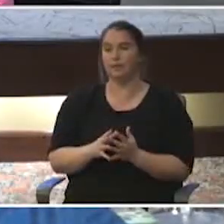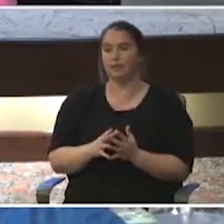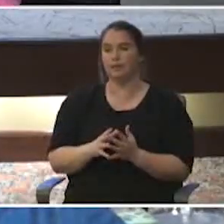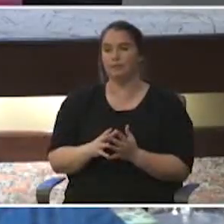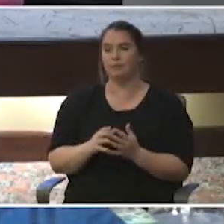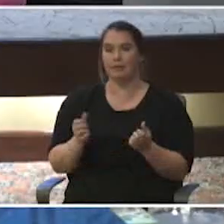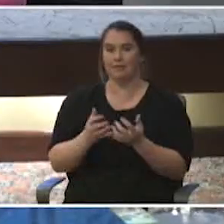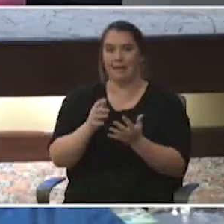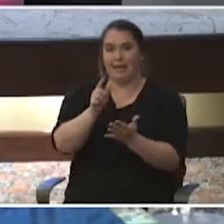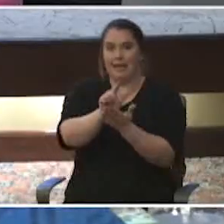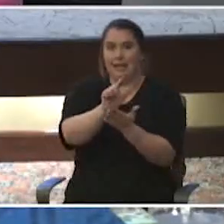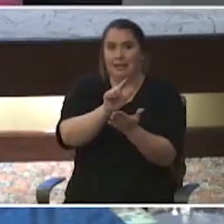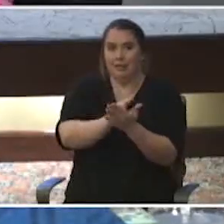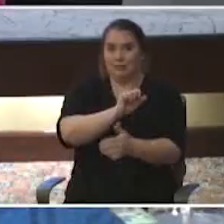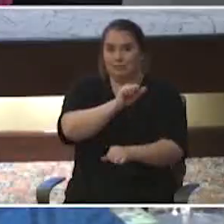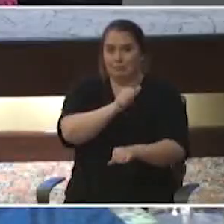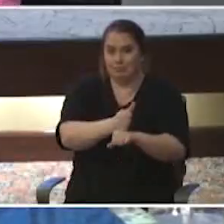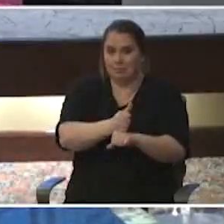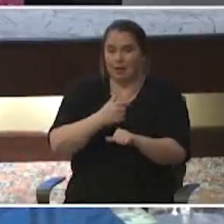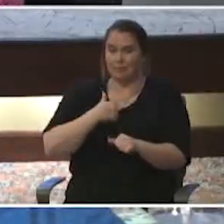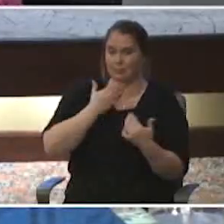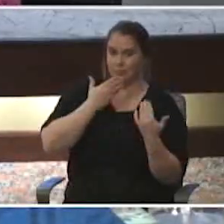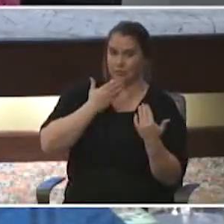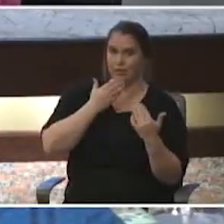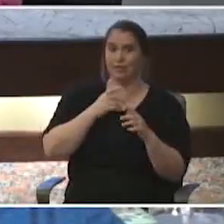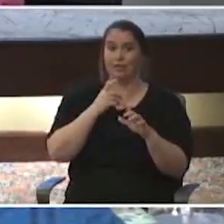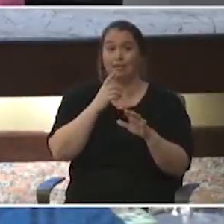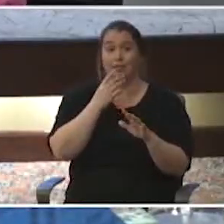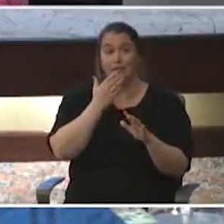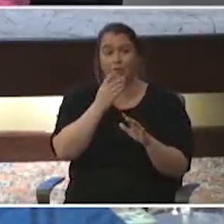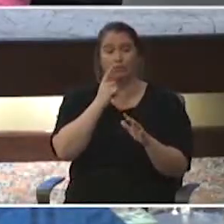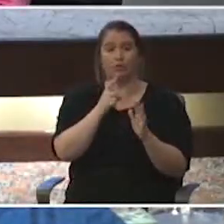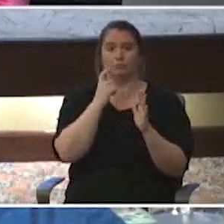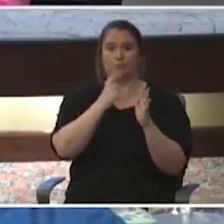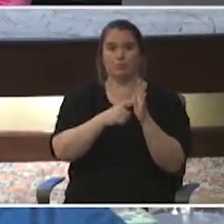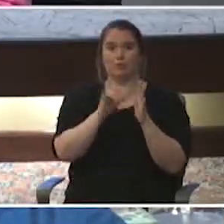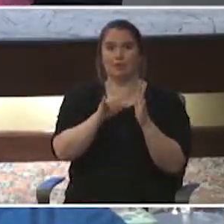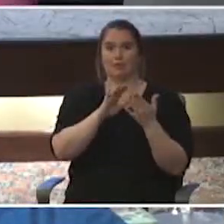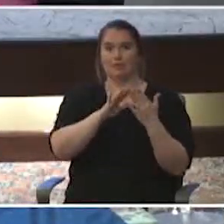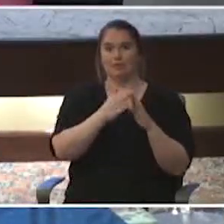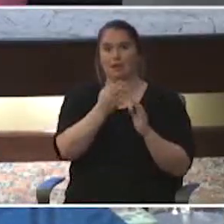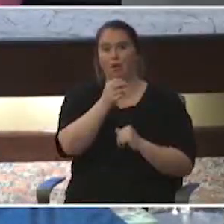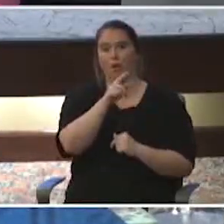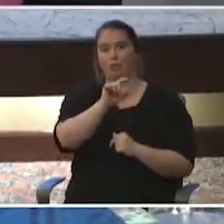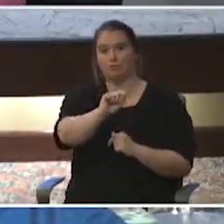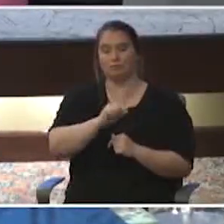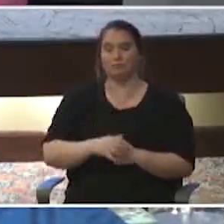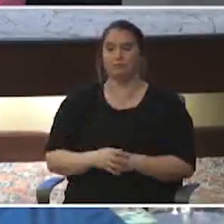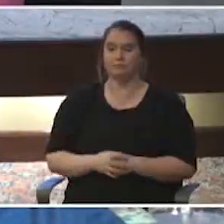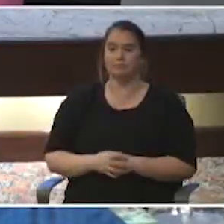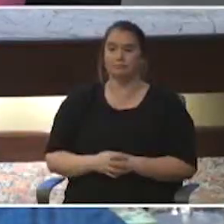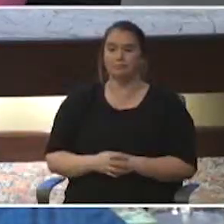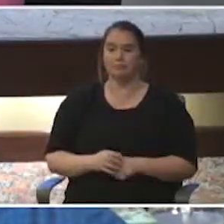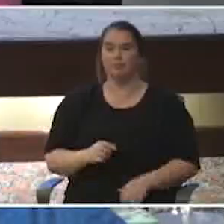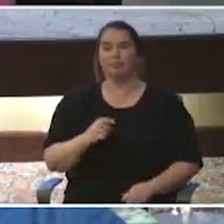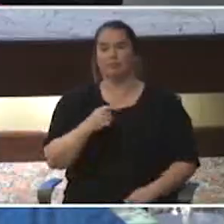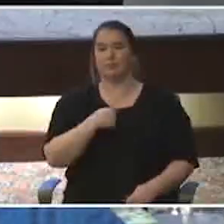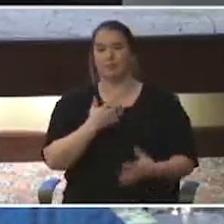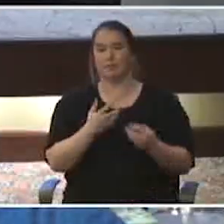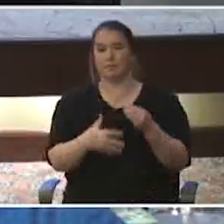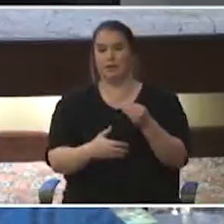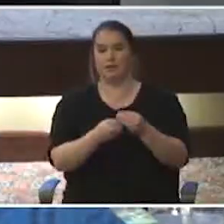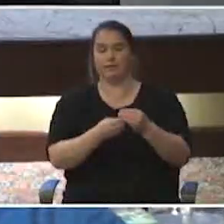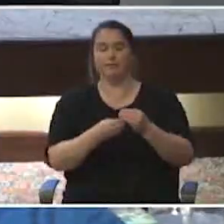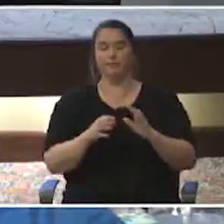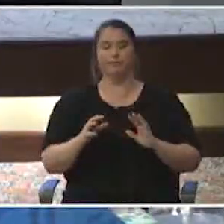legal and stuff. So we appreciate that, and thank you for highlighting that, Assistant City Manager Holt. Yeah, I'll echo Mayor